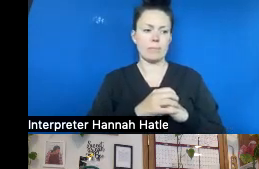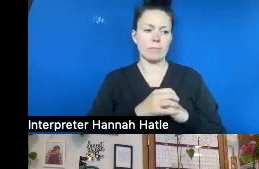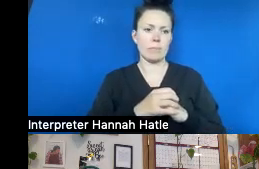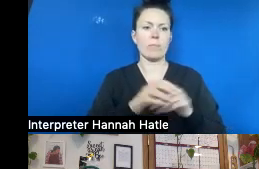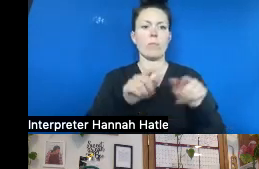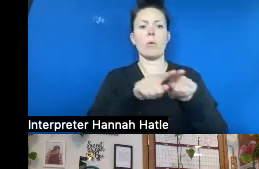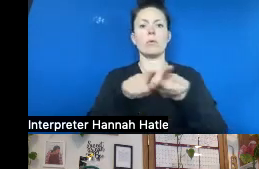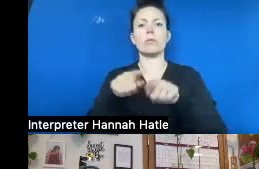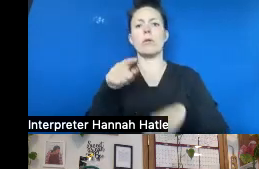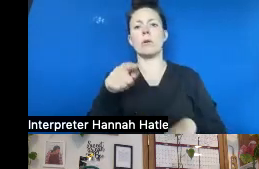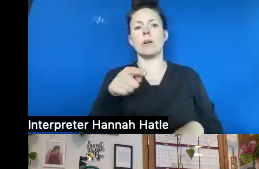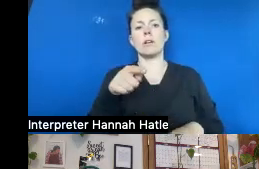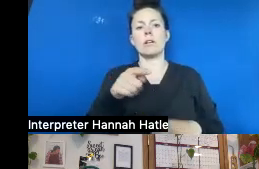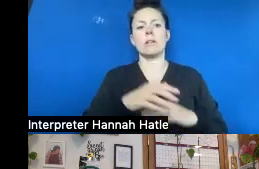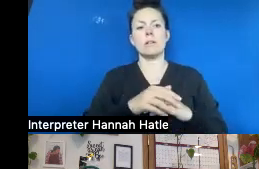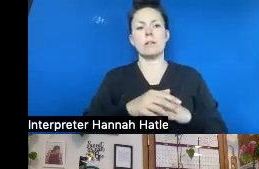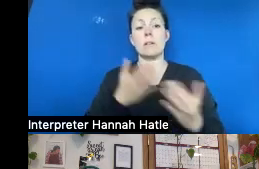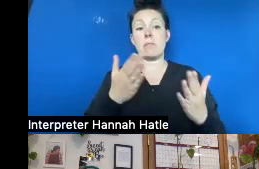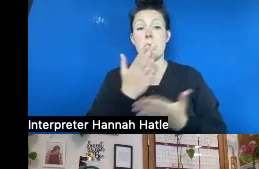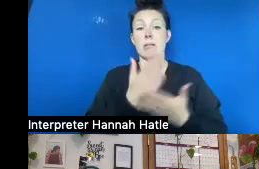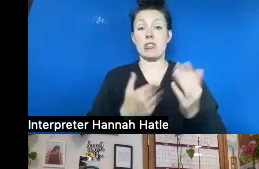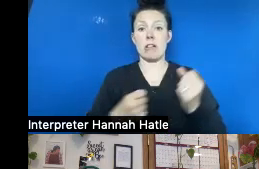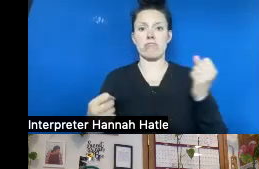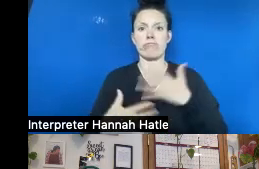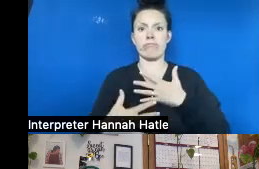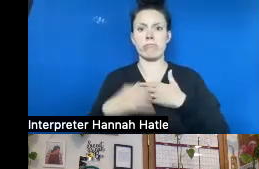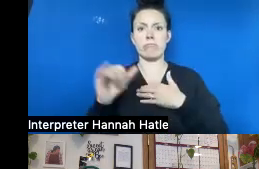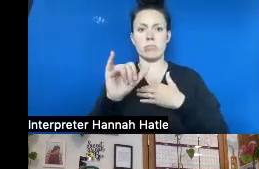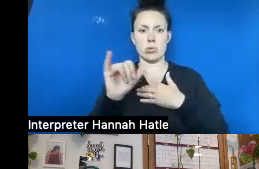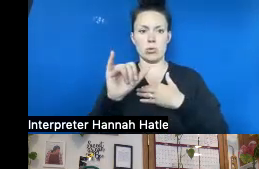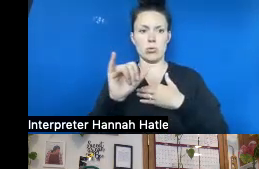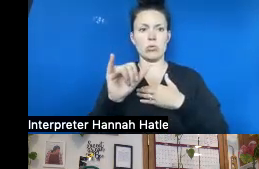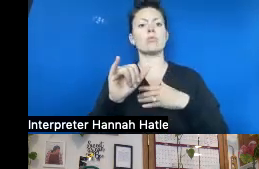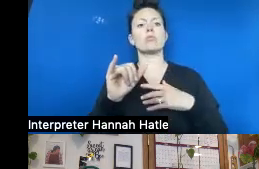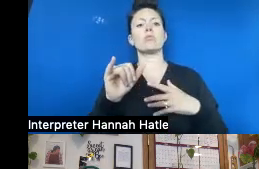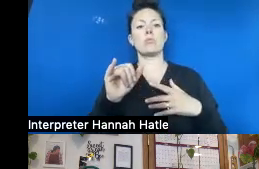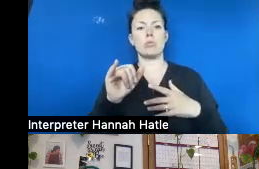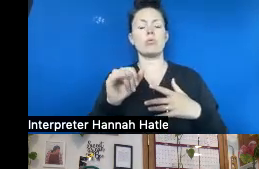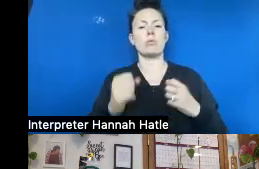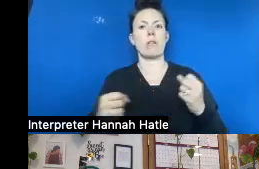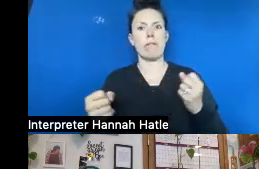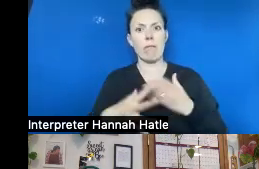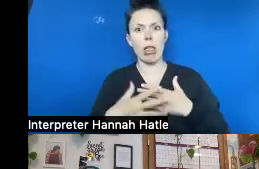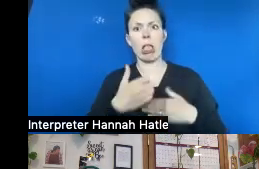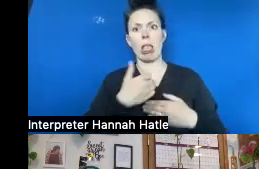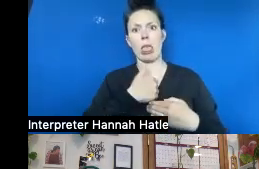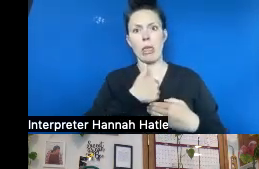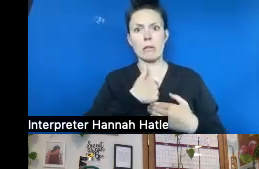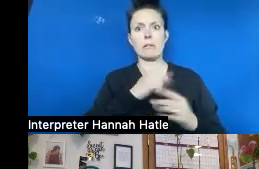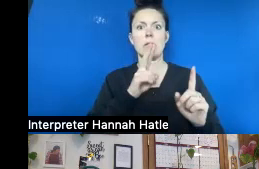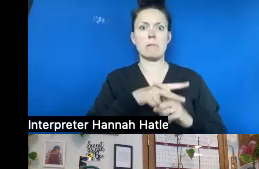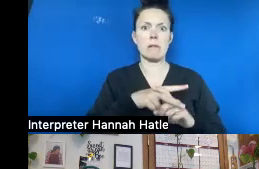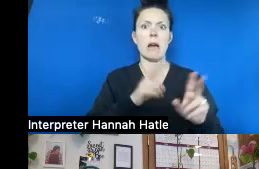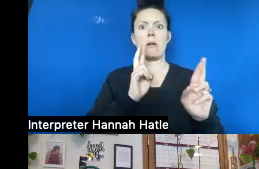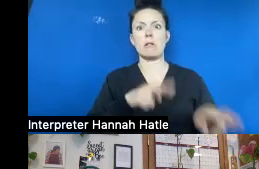Also, there can be fear of having to out themselves to report, to say that and